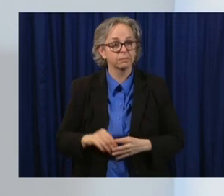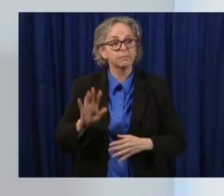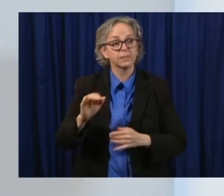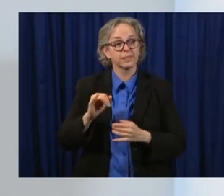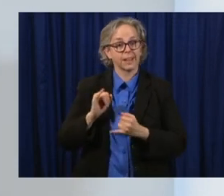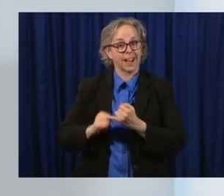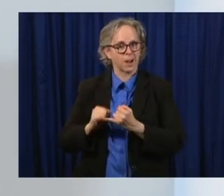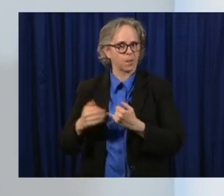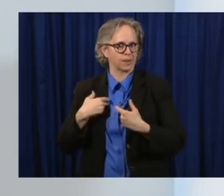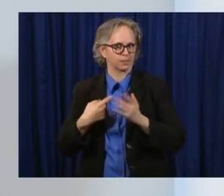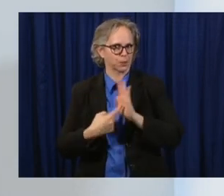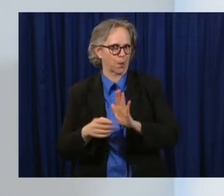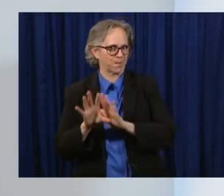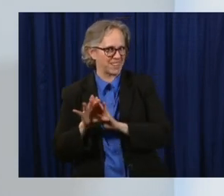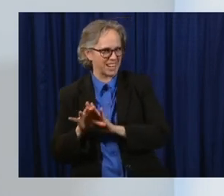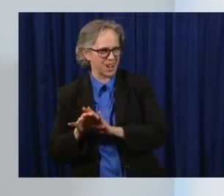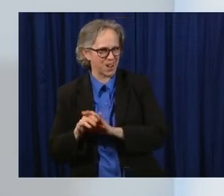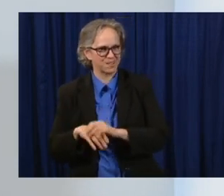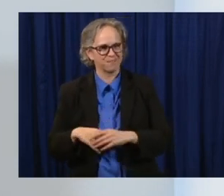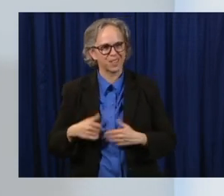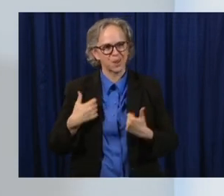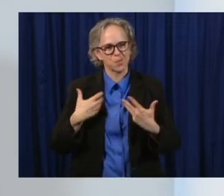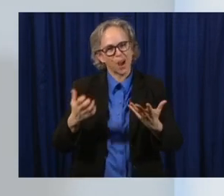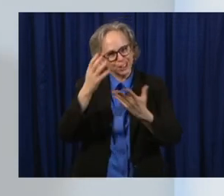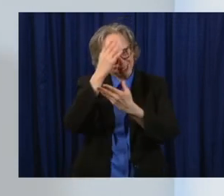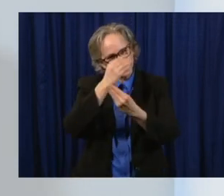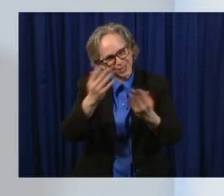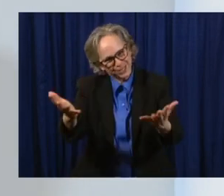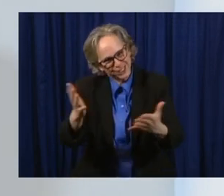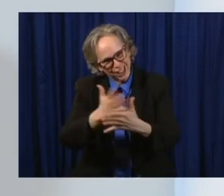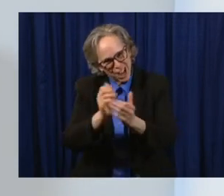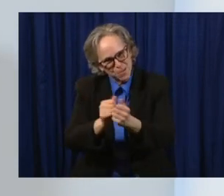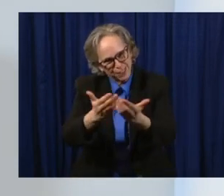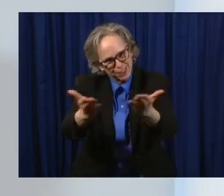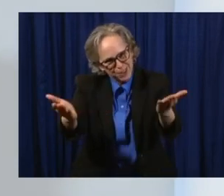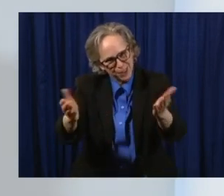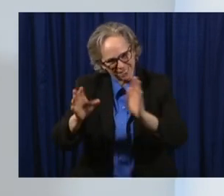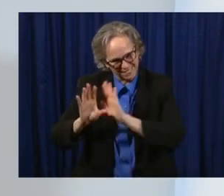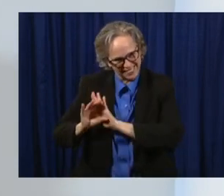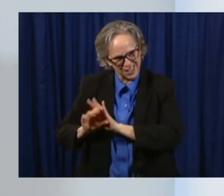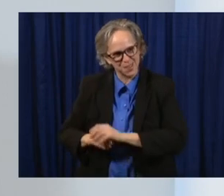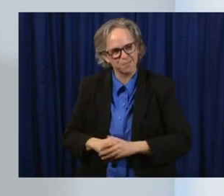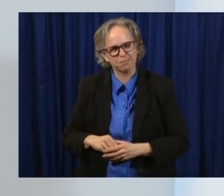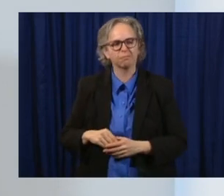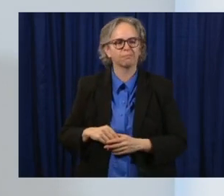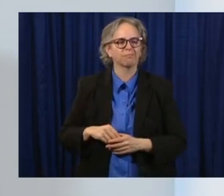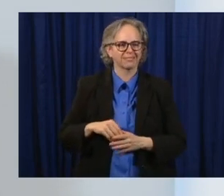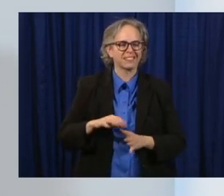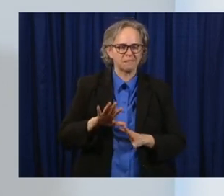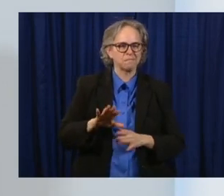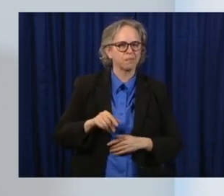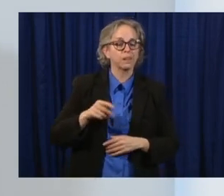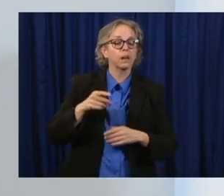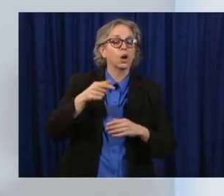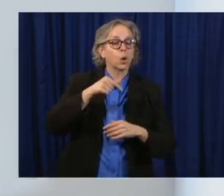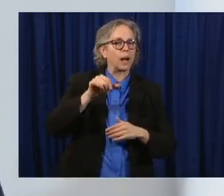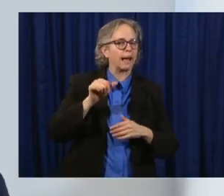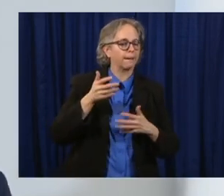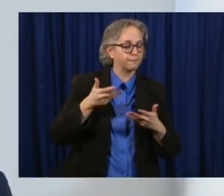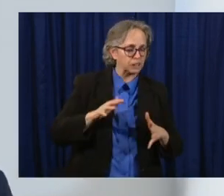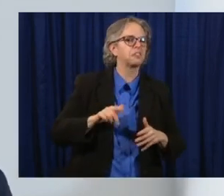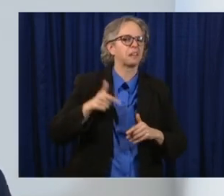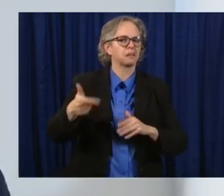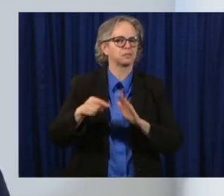video that I want to share when we're through with the questions from the press. As I